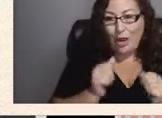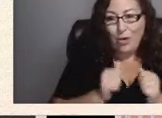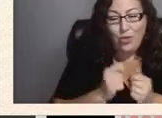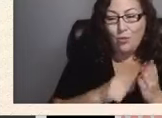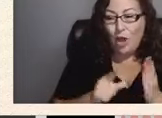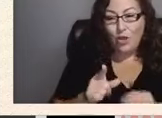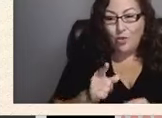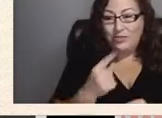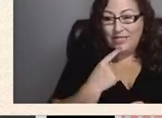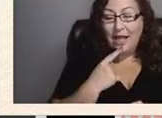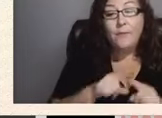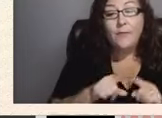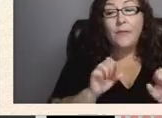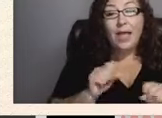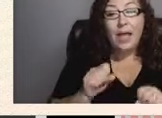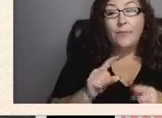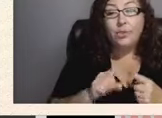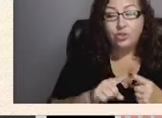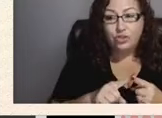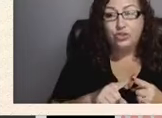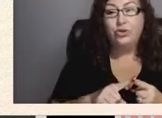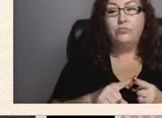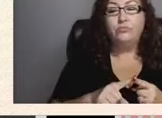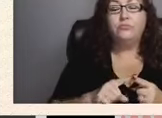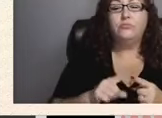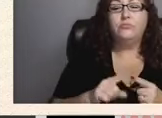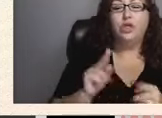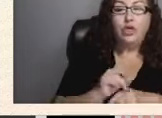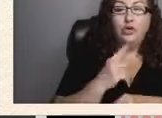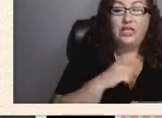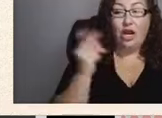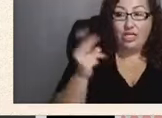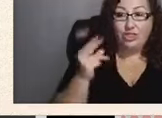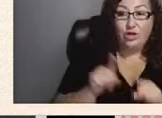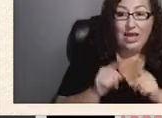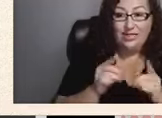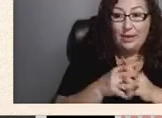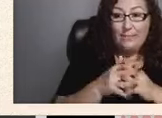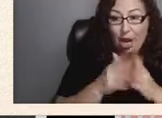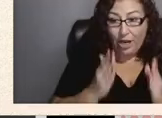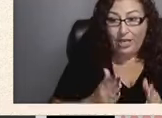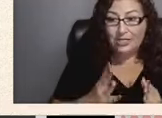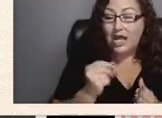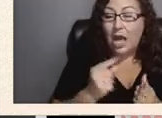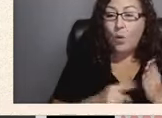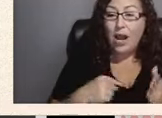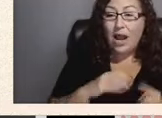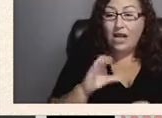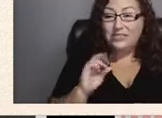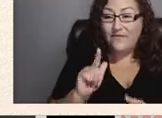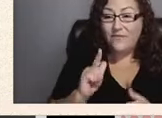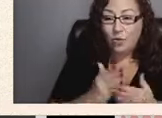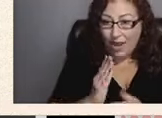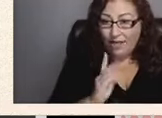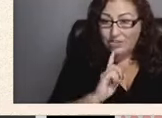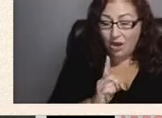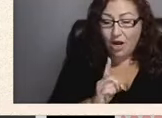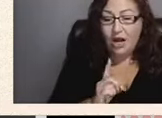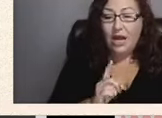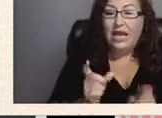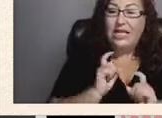But being able to pull upon our history as Americans and what our civil rights are gives